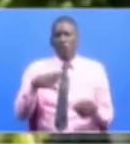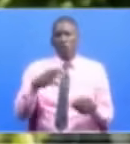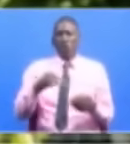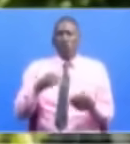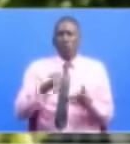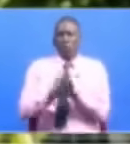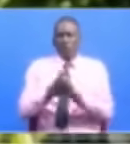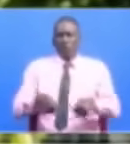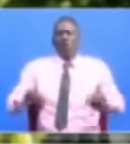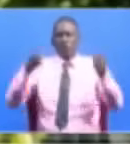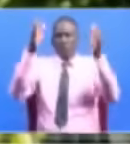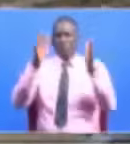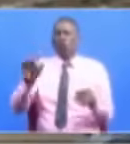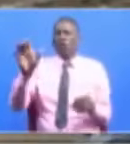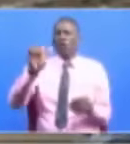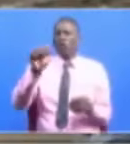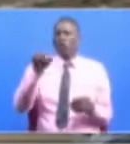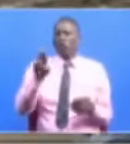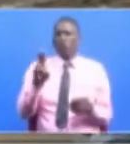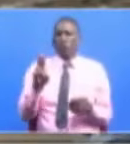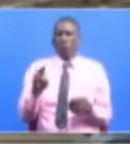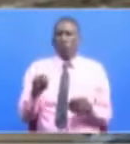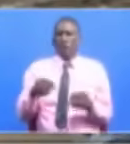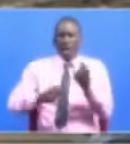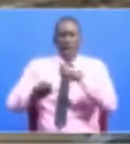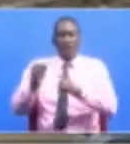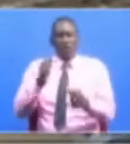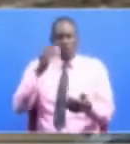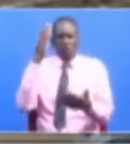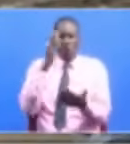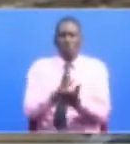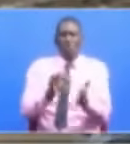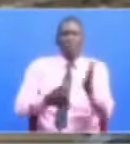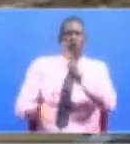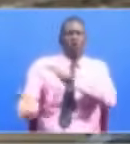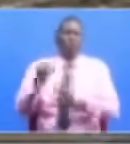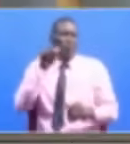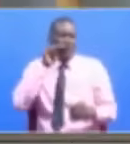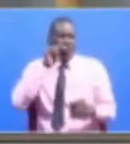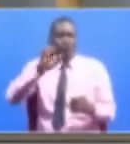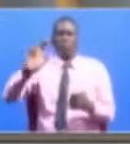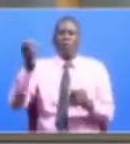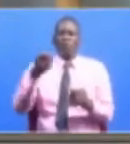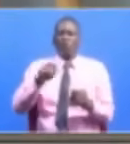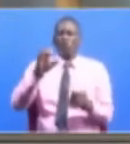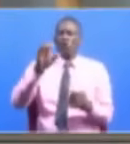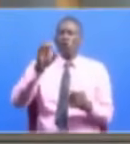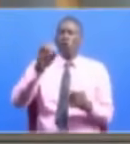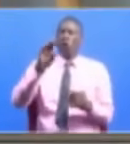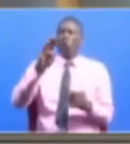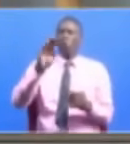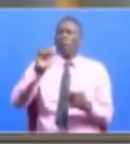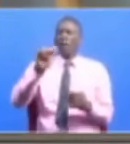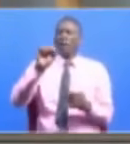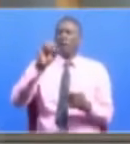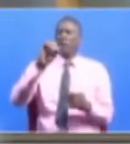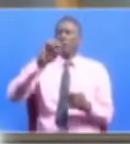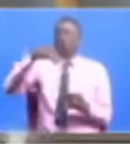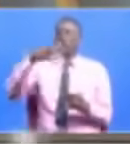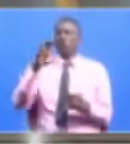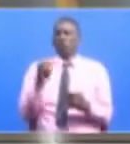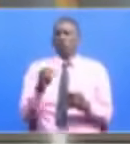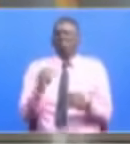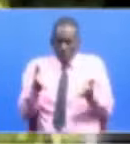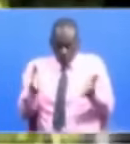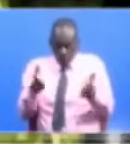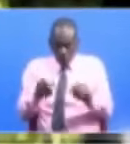chairmanship of the African Union. A move endorsed by former Nigerian President Olusegun Obasanjo, who is currently